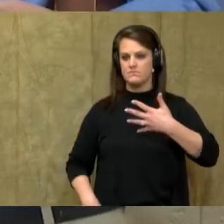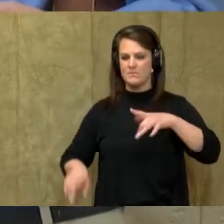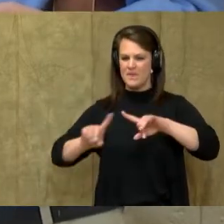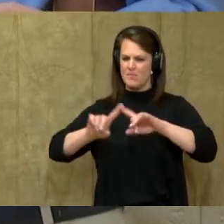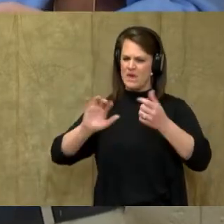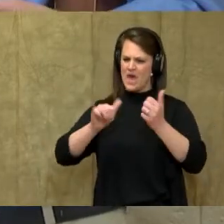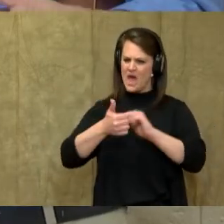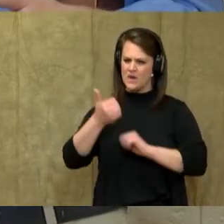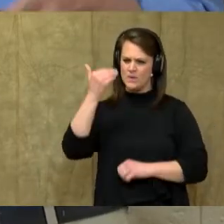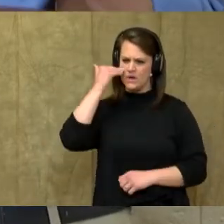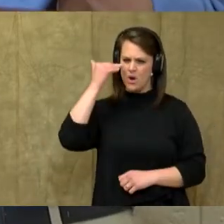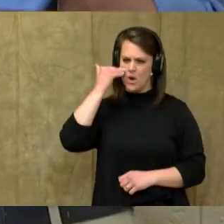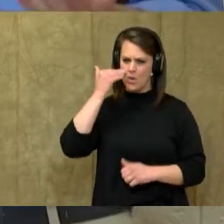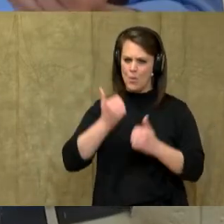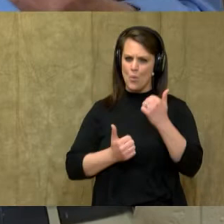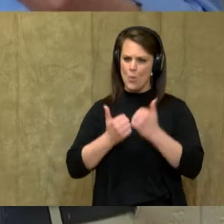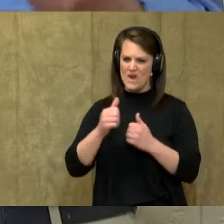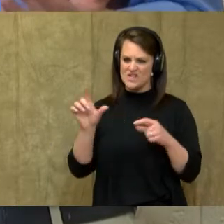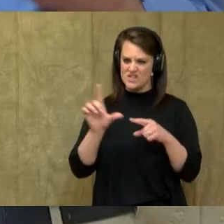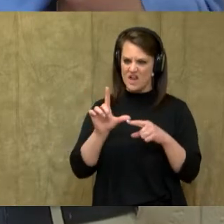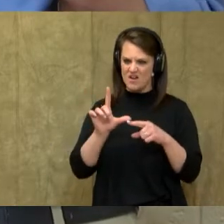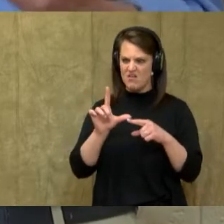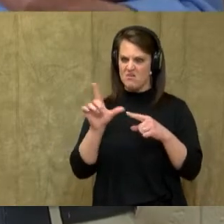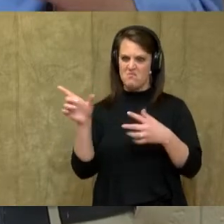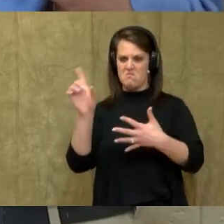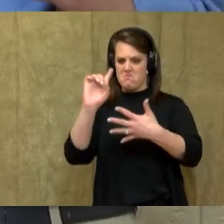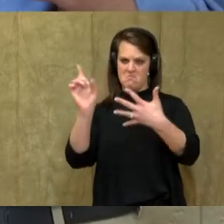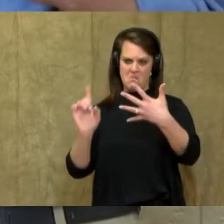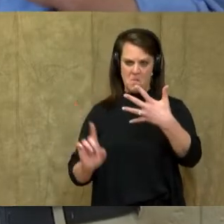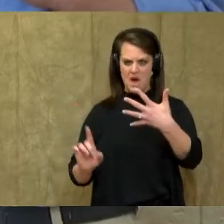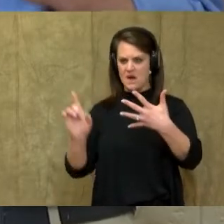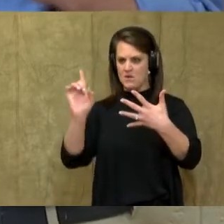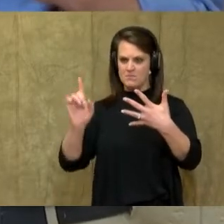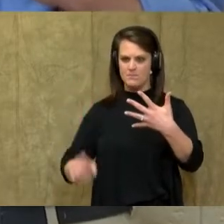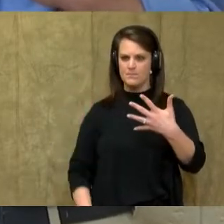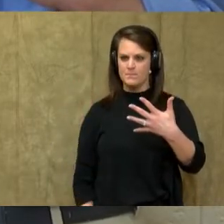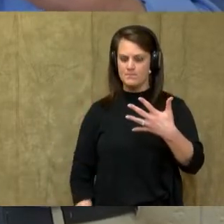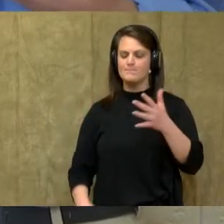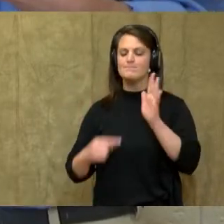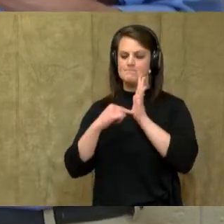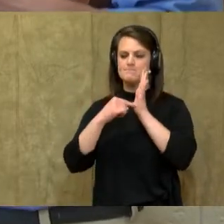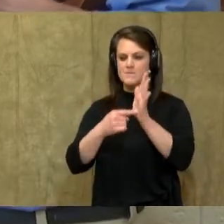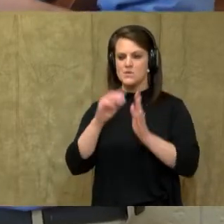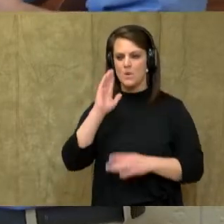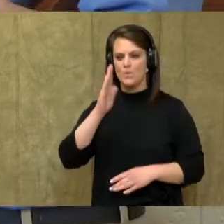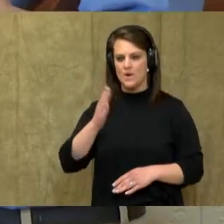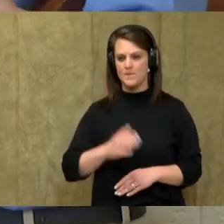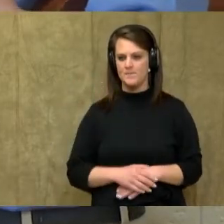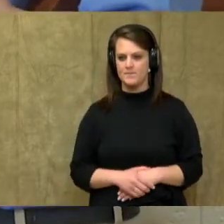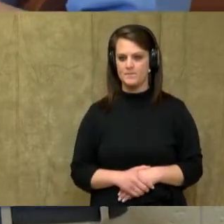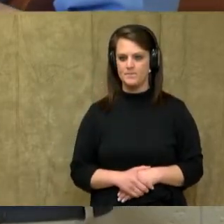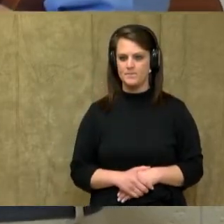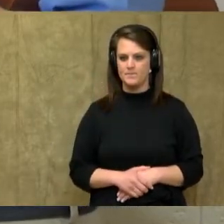you know which letter goes on which line or which space? I'm going to show you that today.